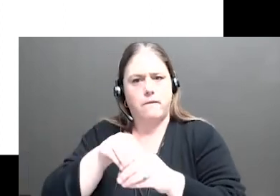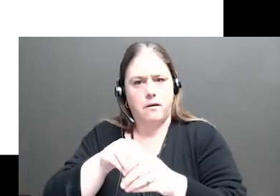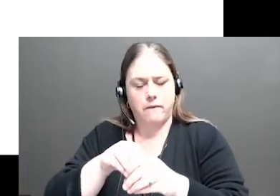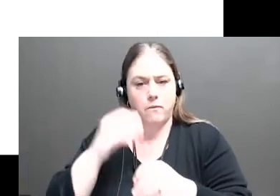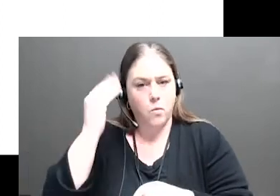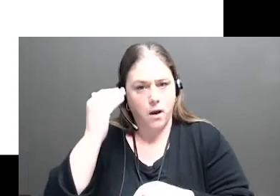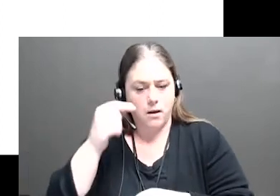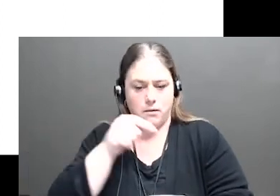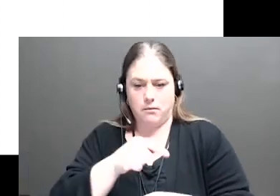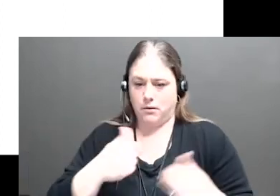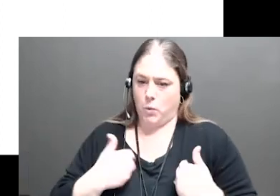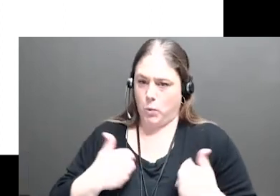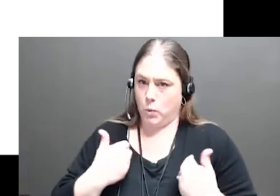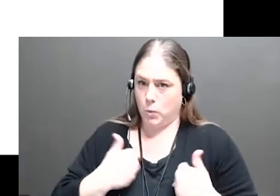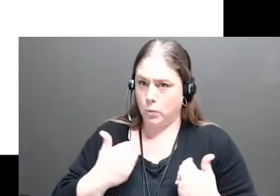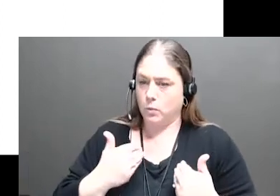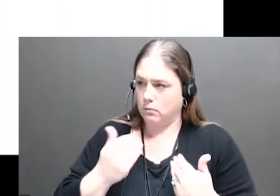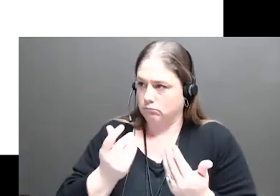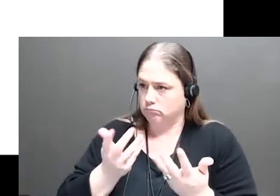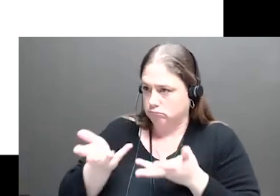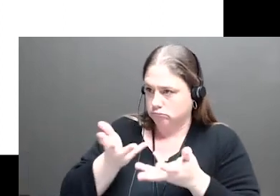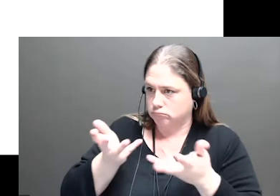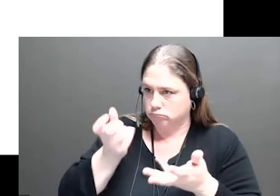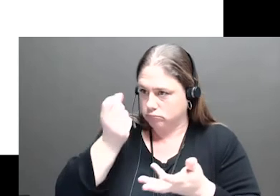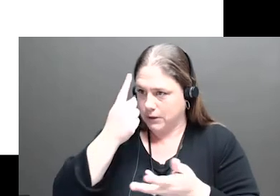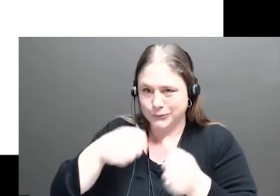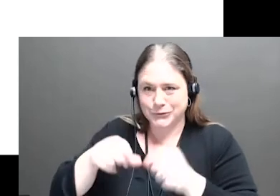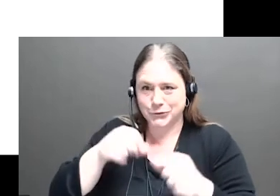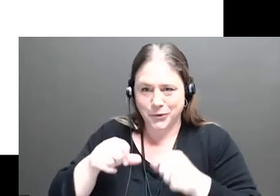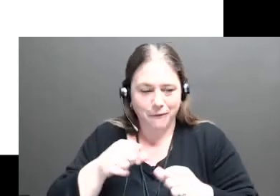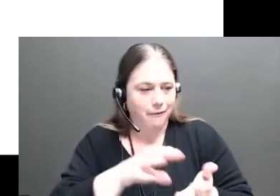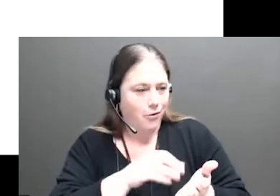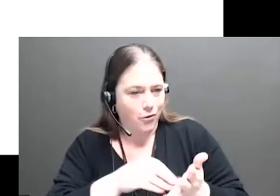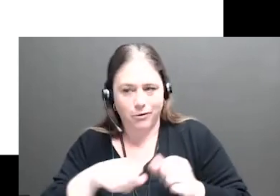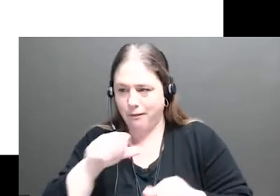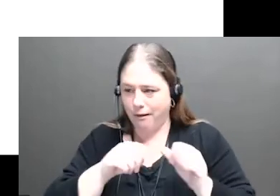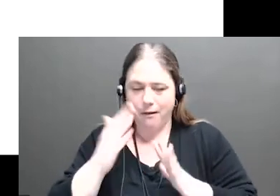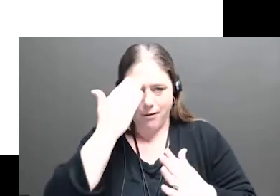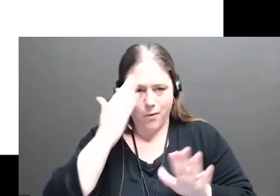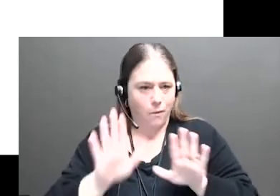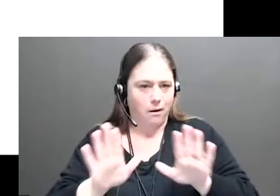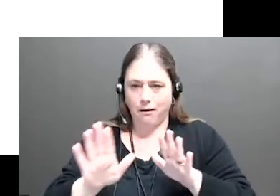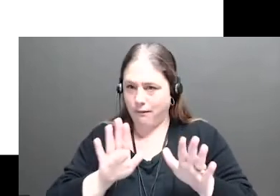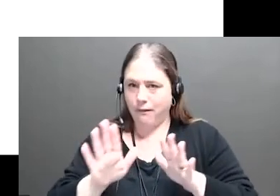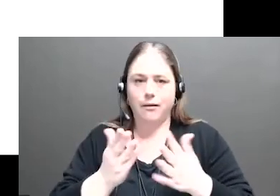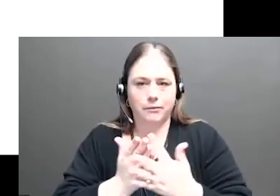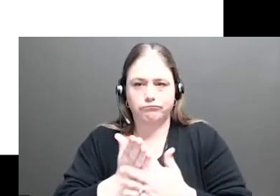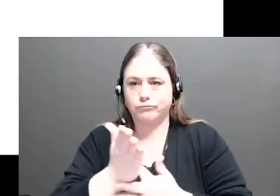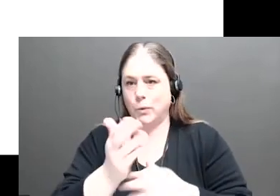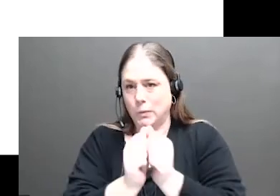youth and their colleagues can learn together about what will work best.